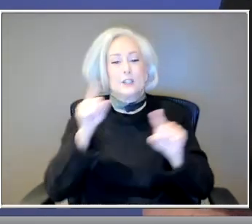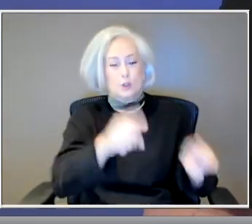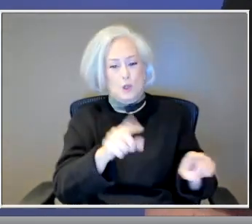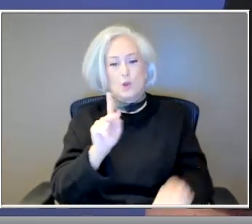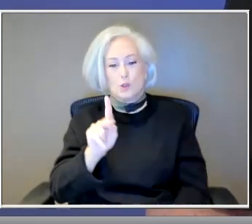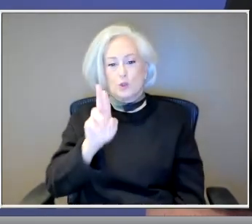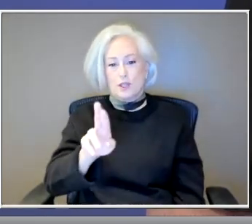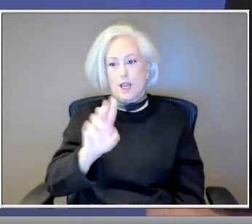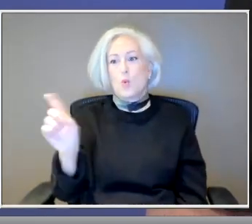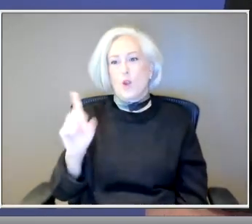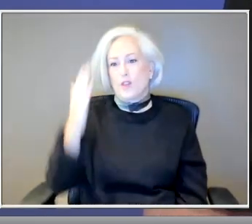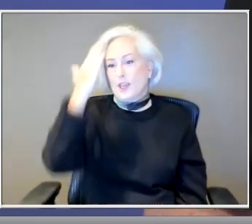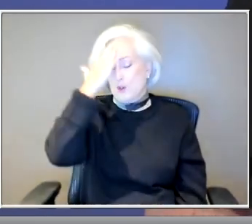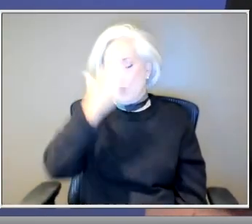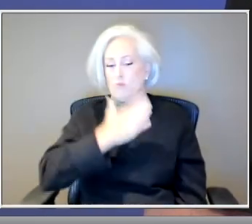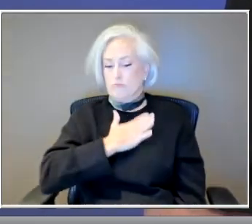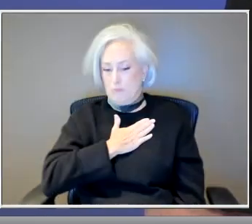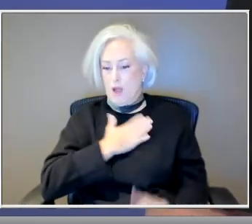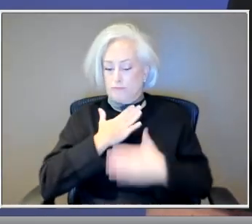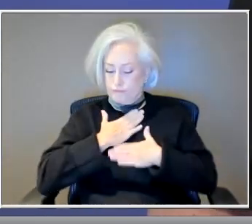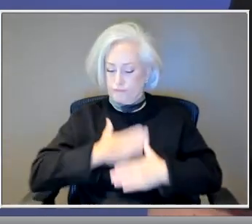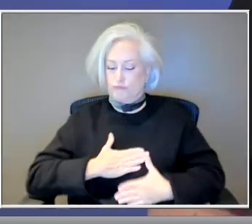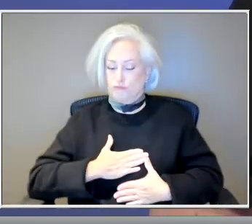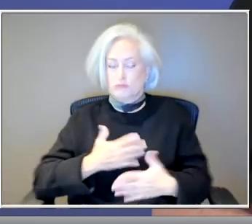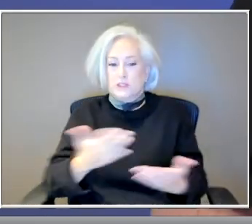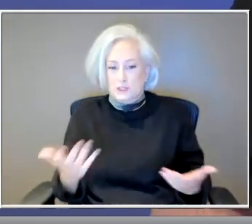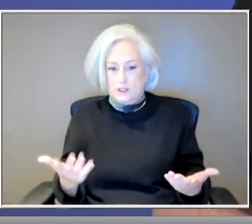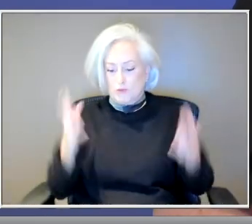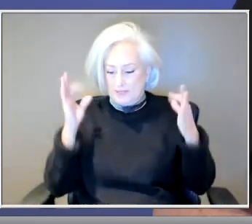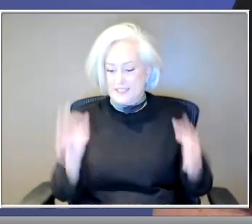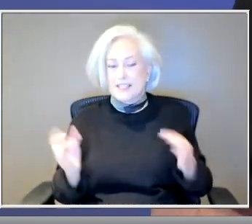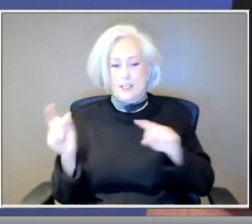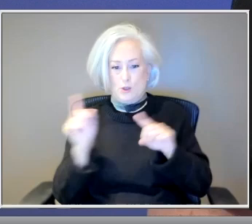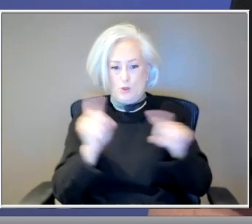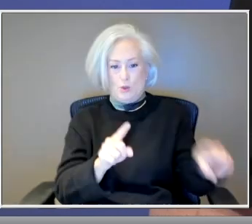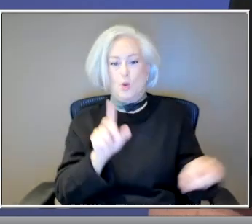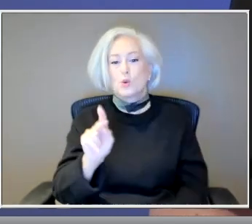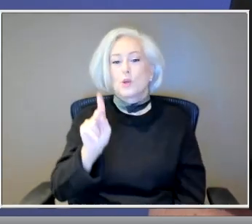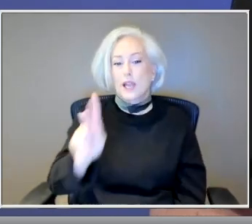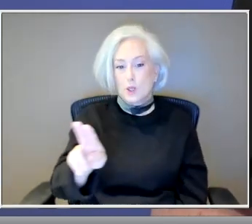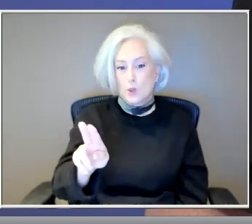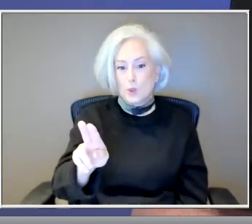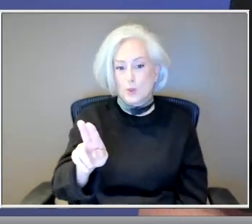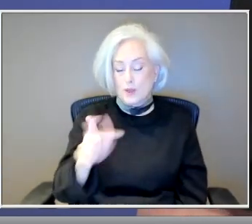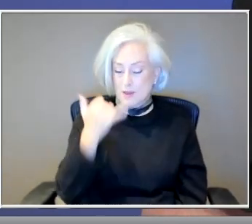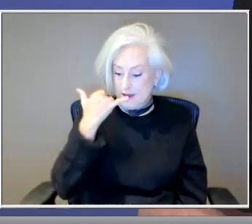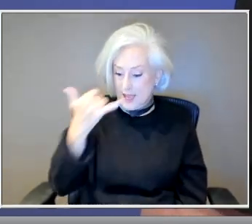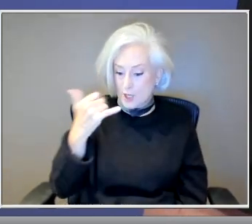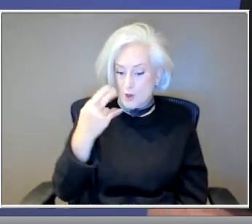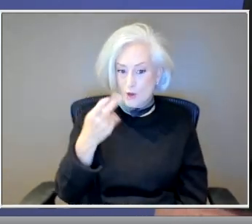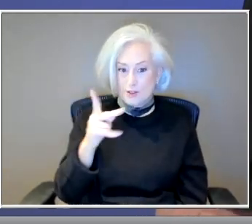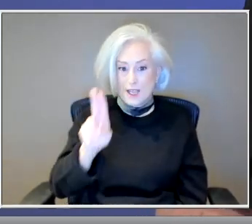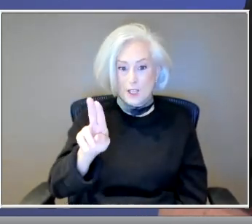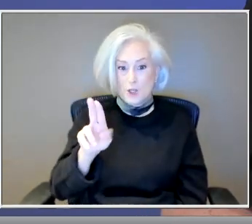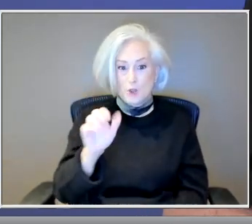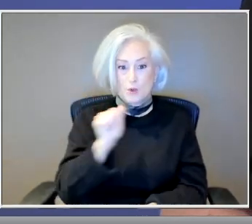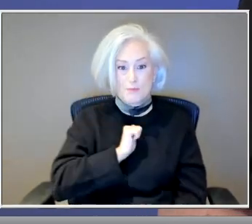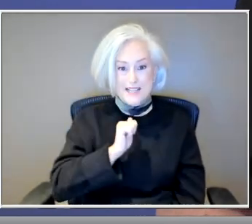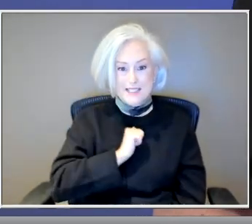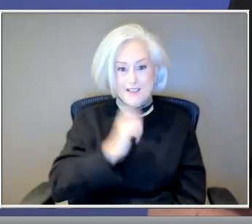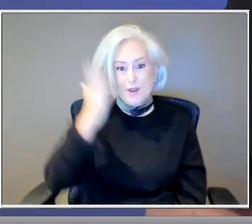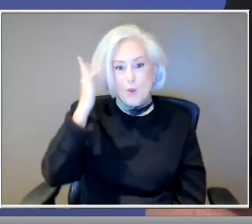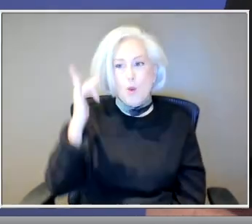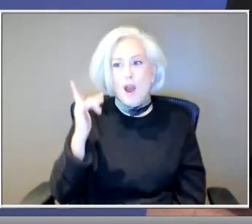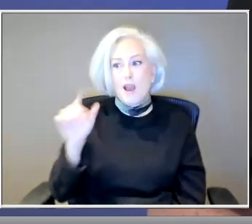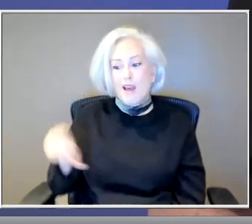KU. And that's what I elected to do. And in fact, I called the hospital myself because they were kind of being slow about doing that. So